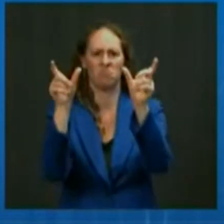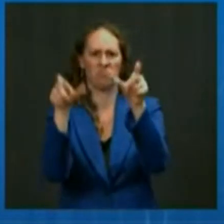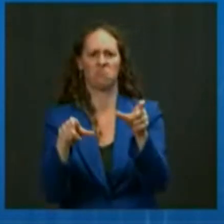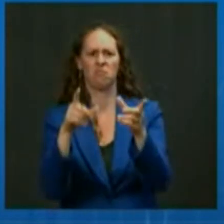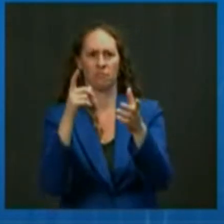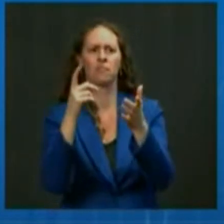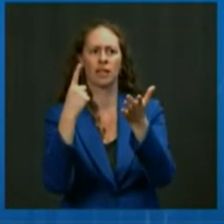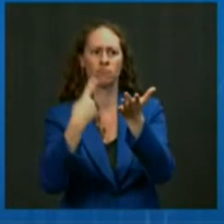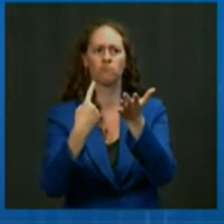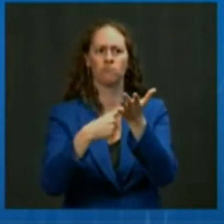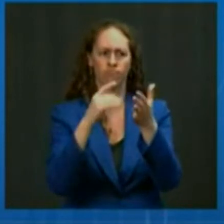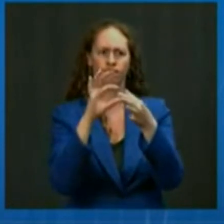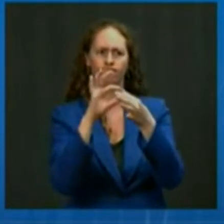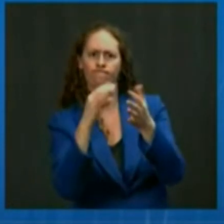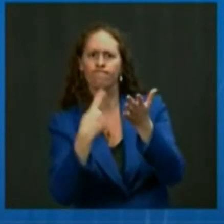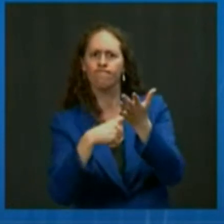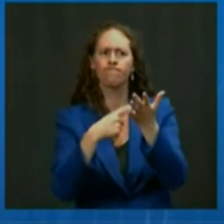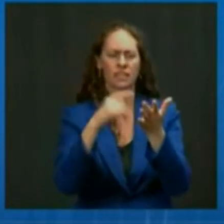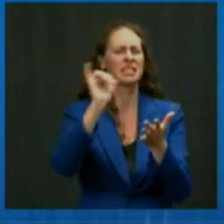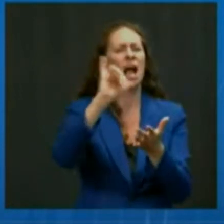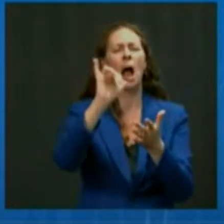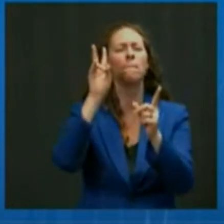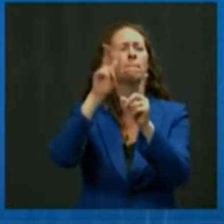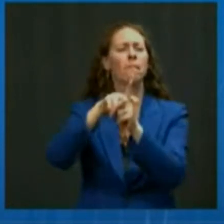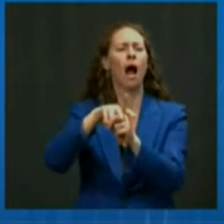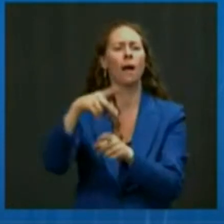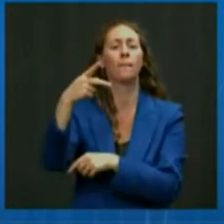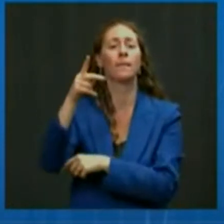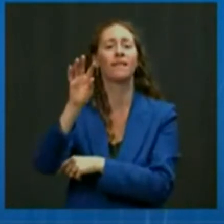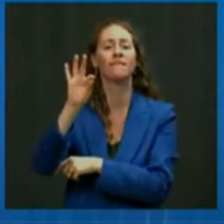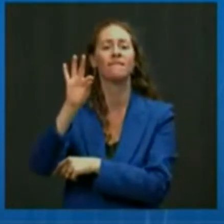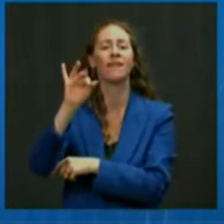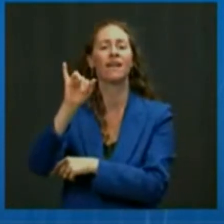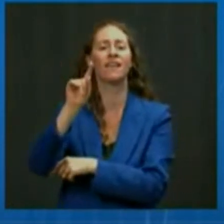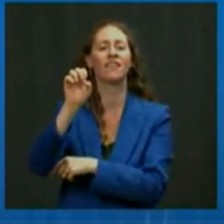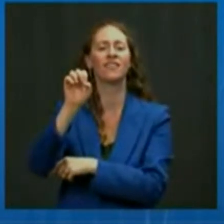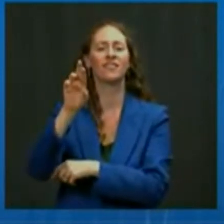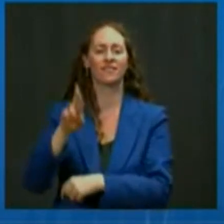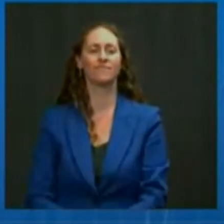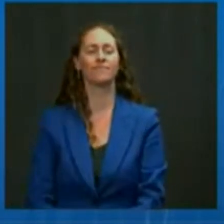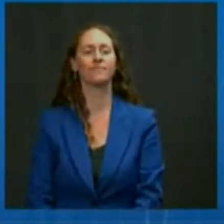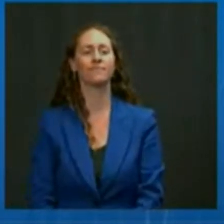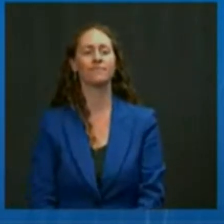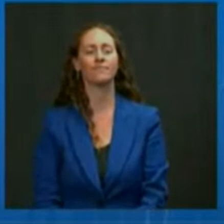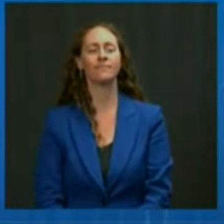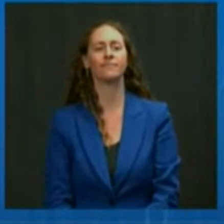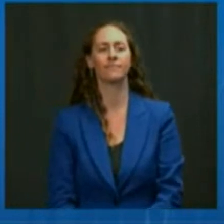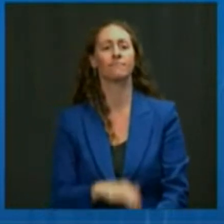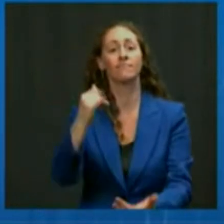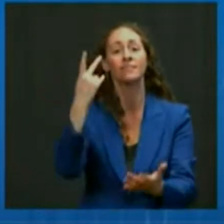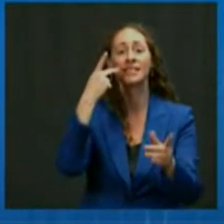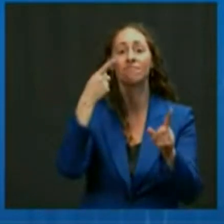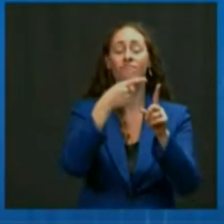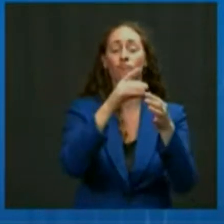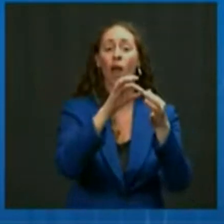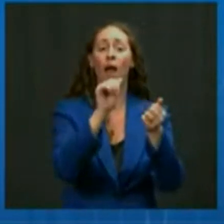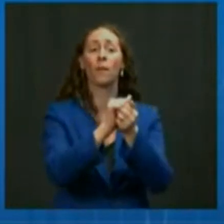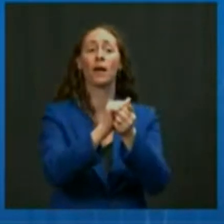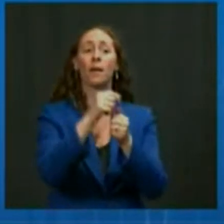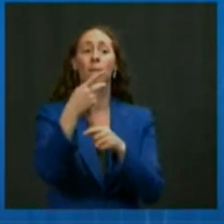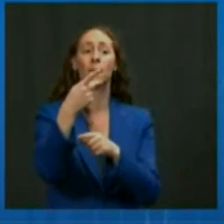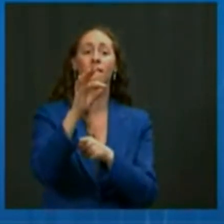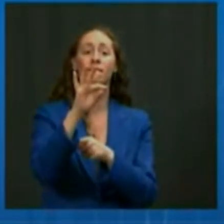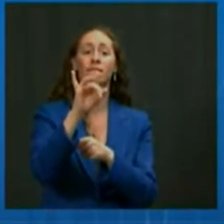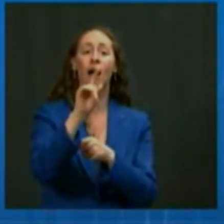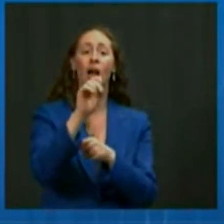left panel, what you're measuring is neutralization titer after 2 doses of the